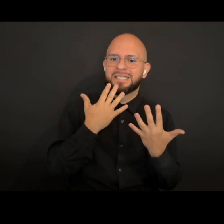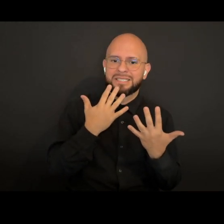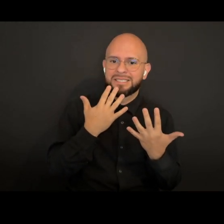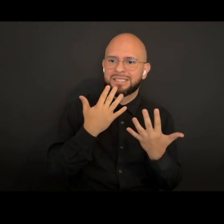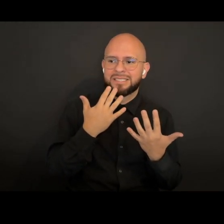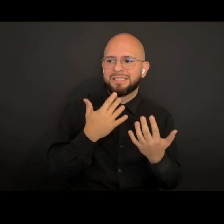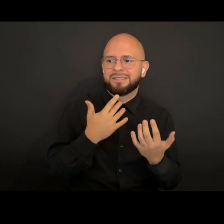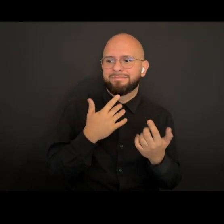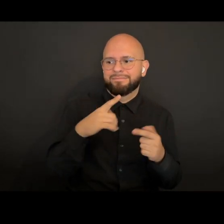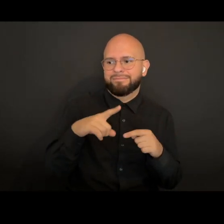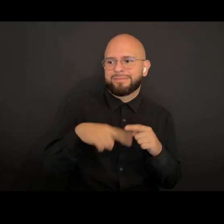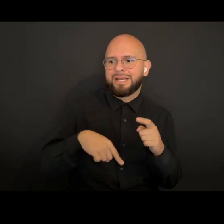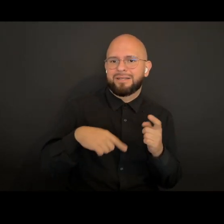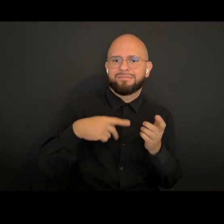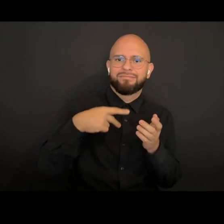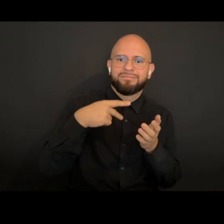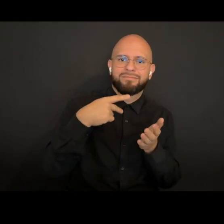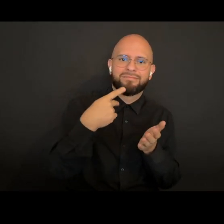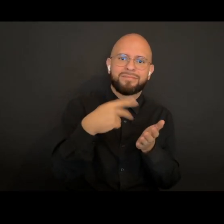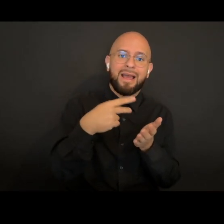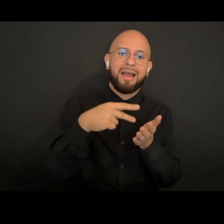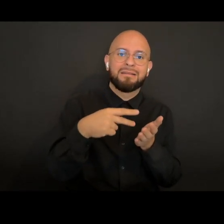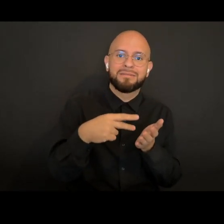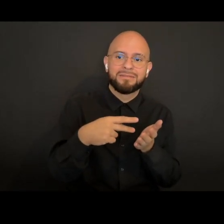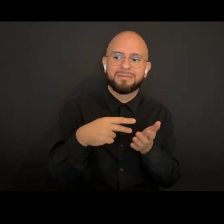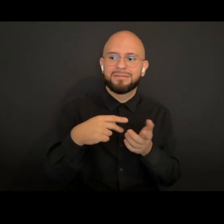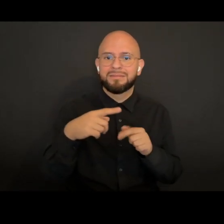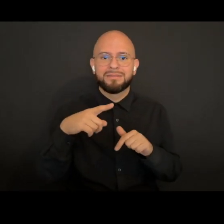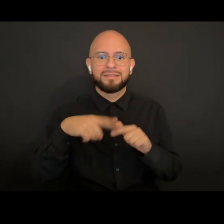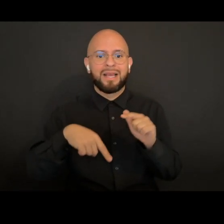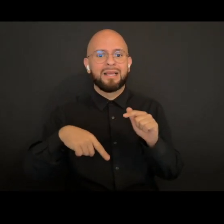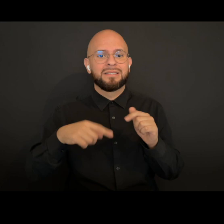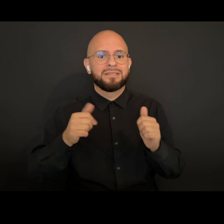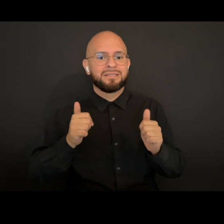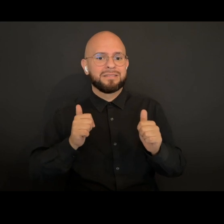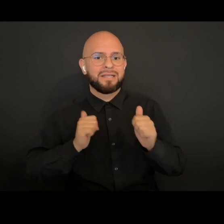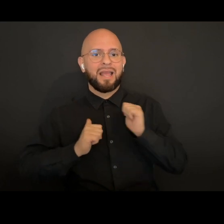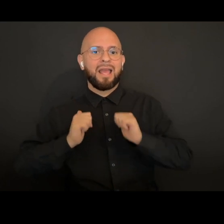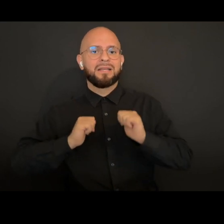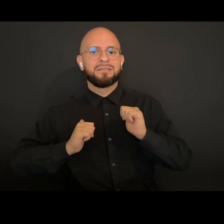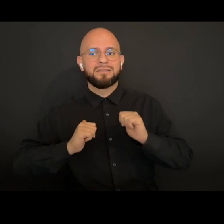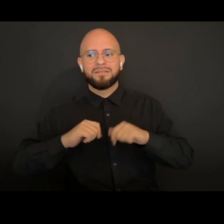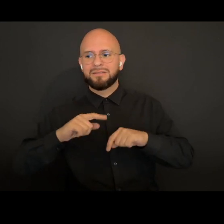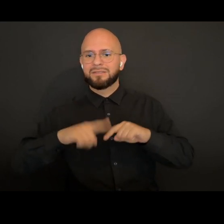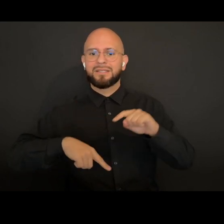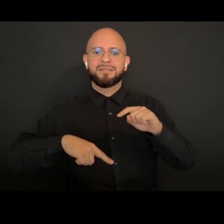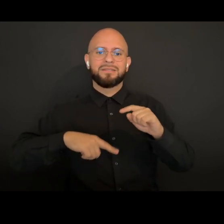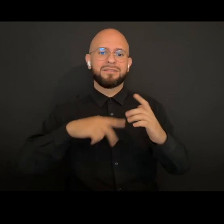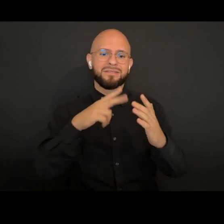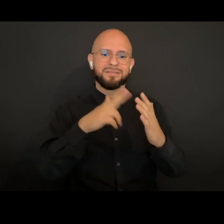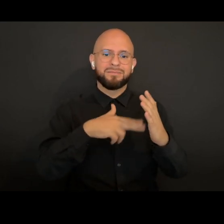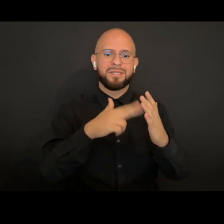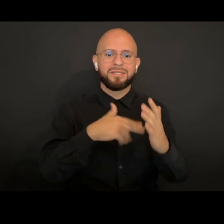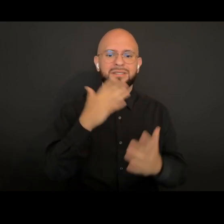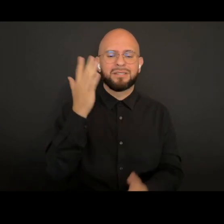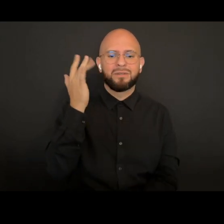sing or dance or act or